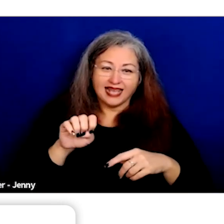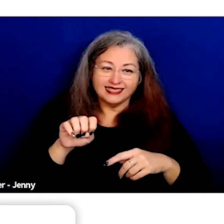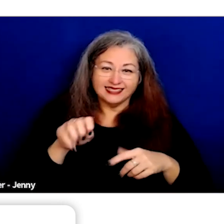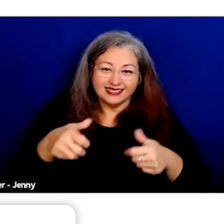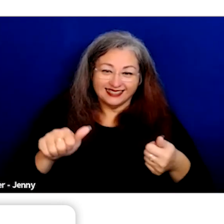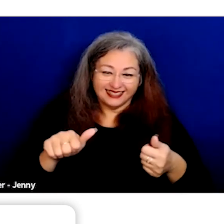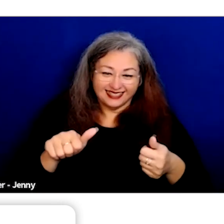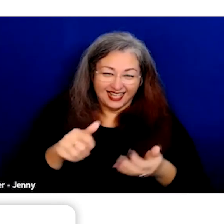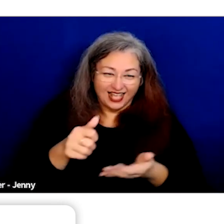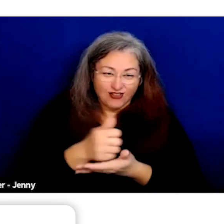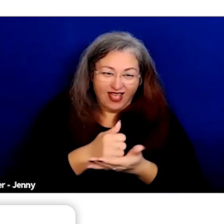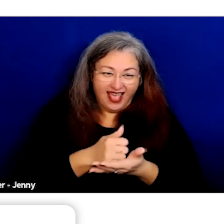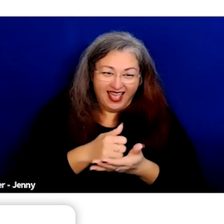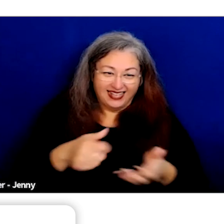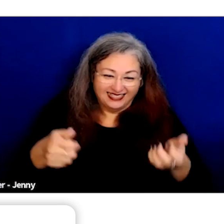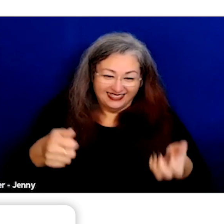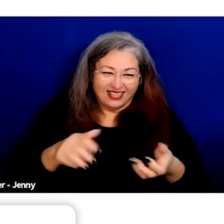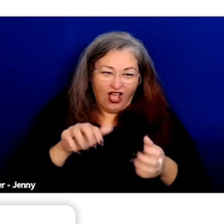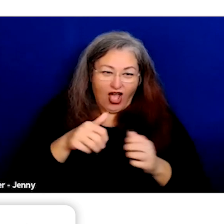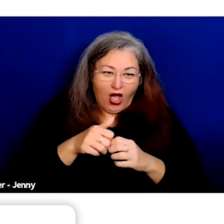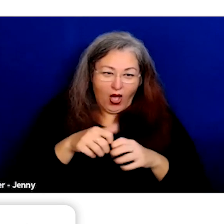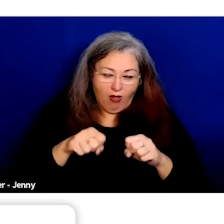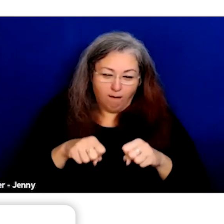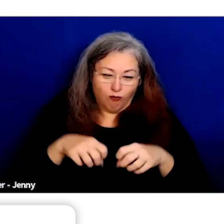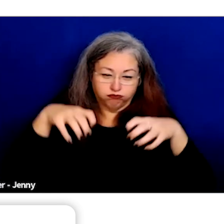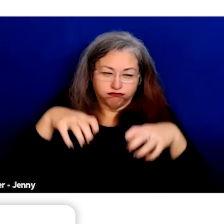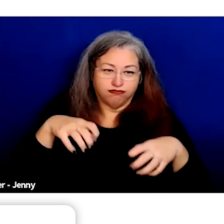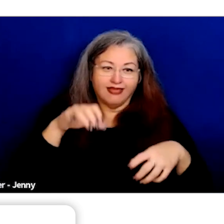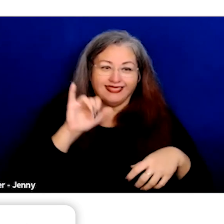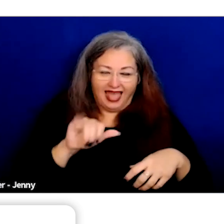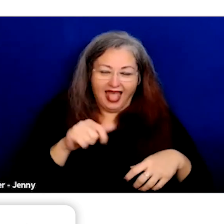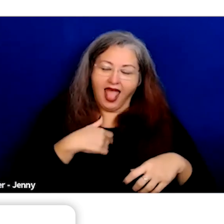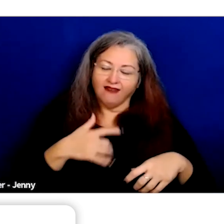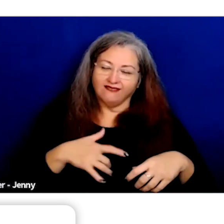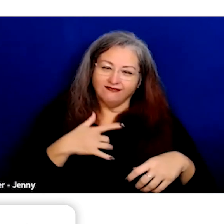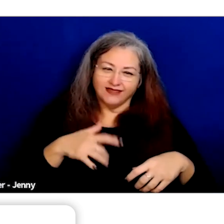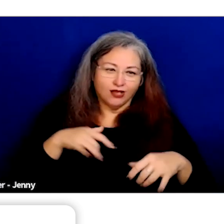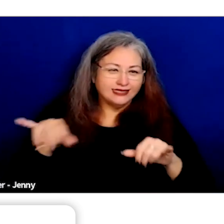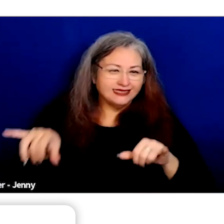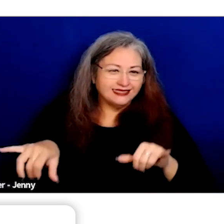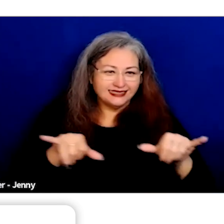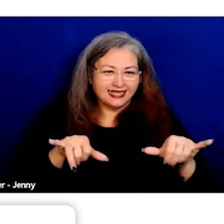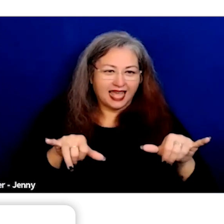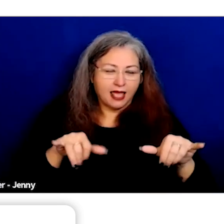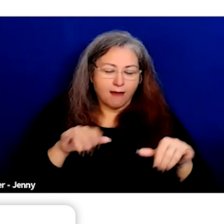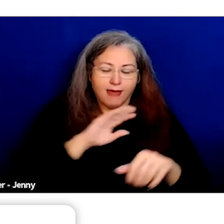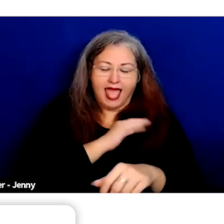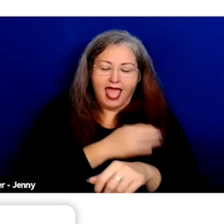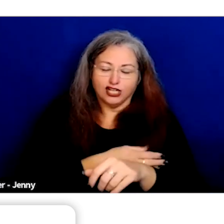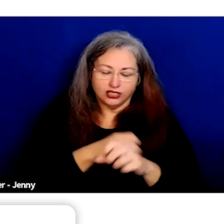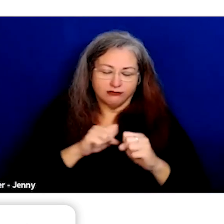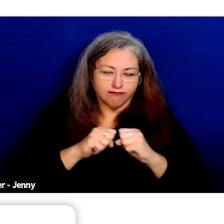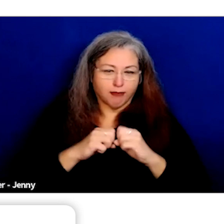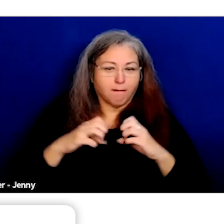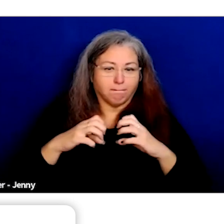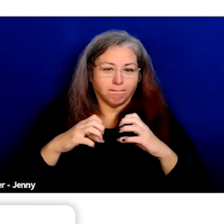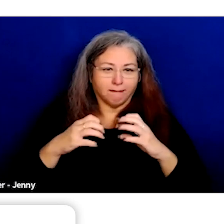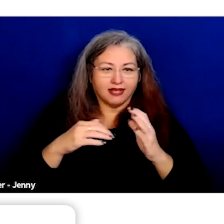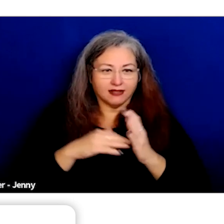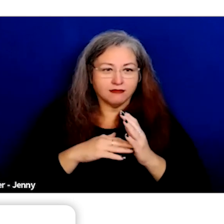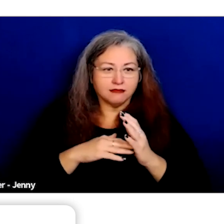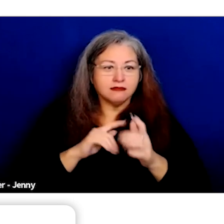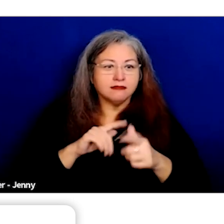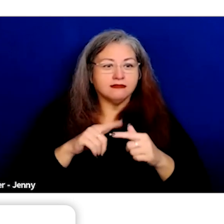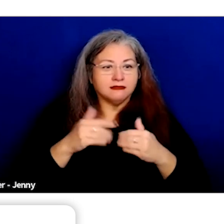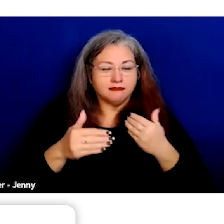the ice tray and you jump the ice and everything kind of opens up. I literally felt that in my energetic body. And then I was